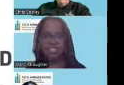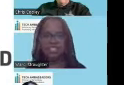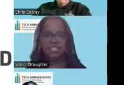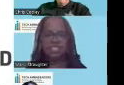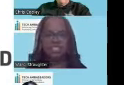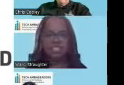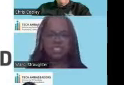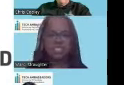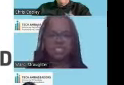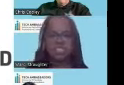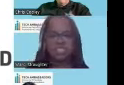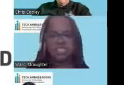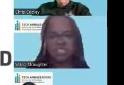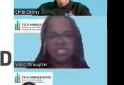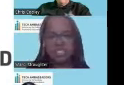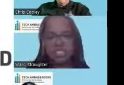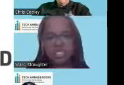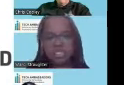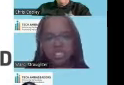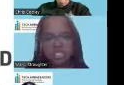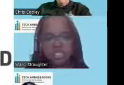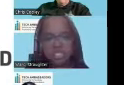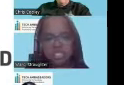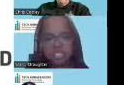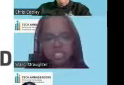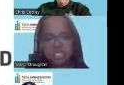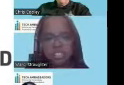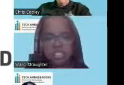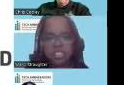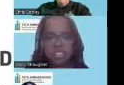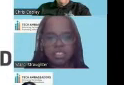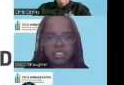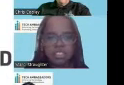And we have 4 options. The question here is, for which of